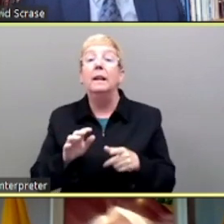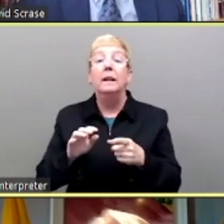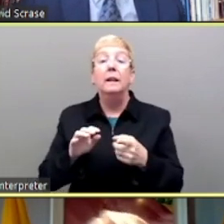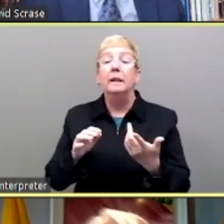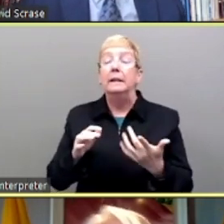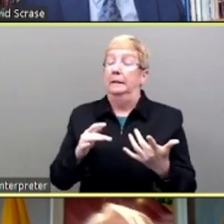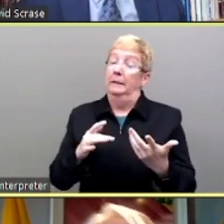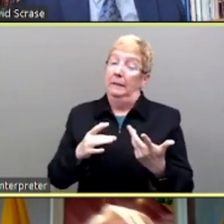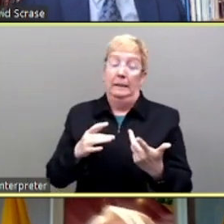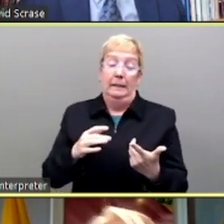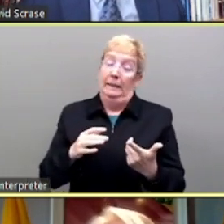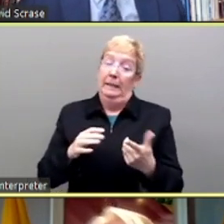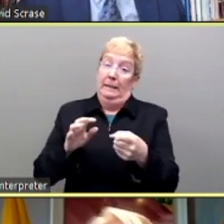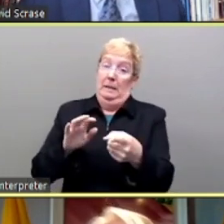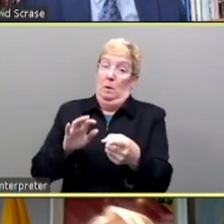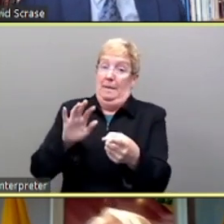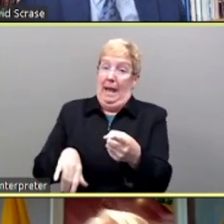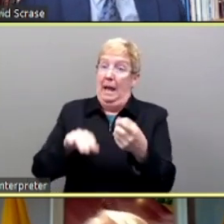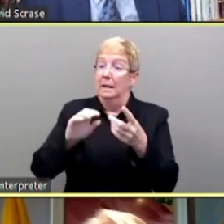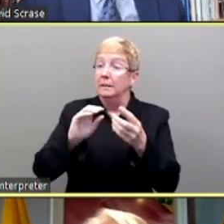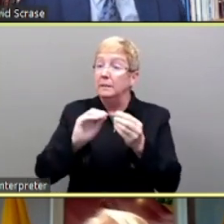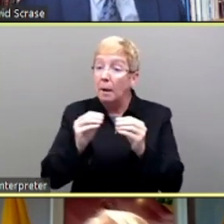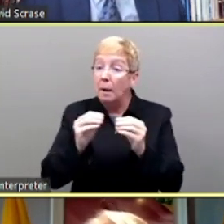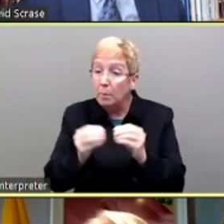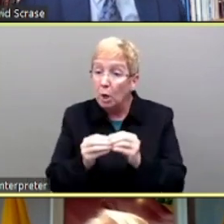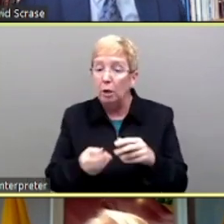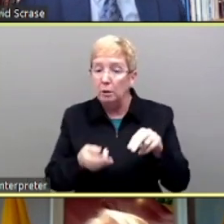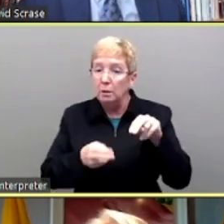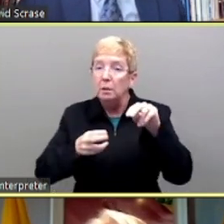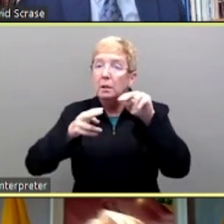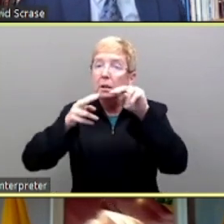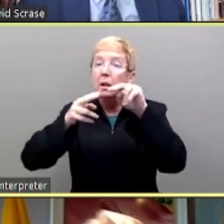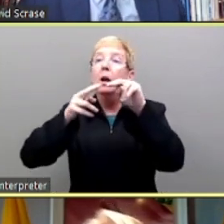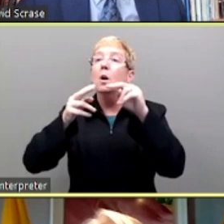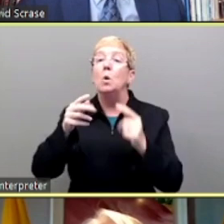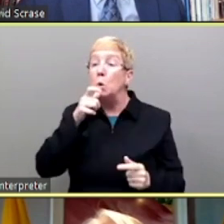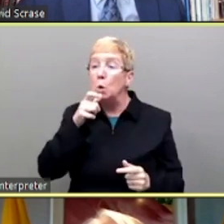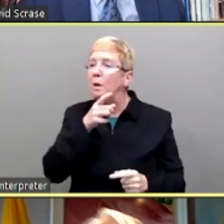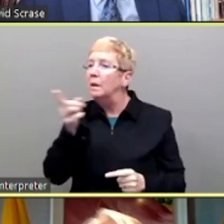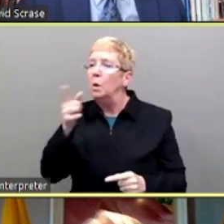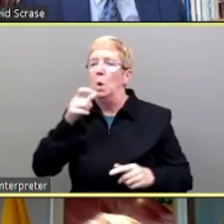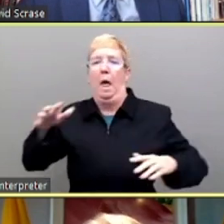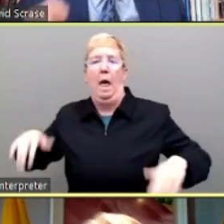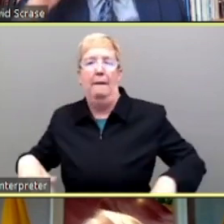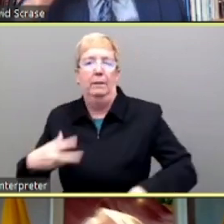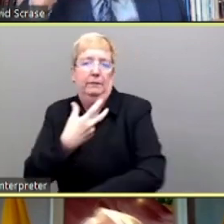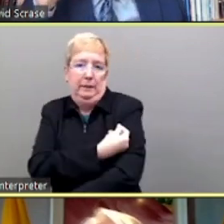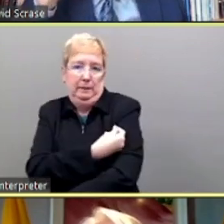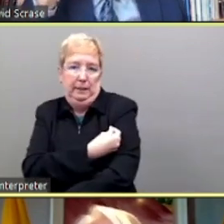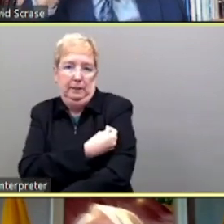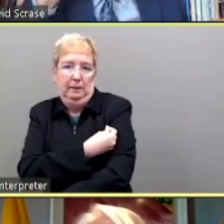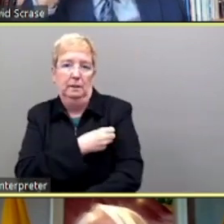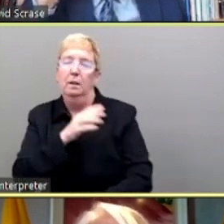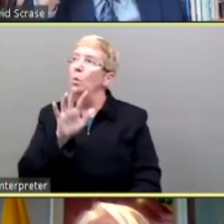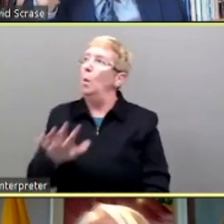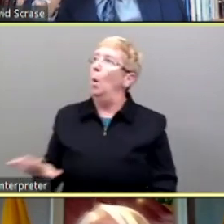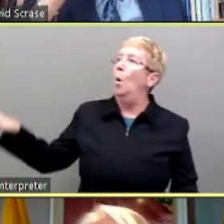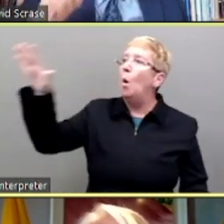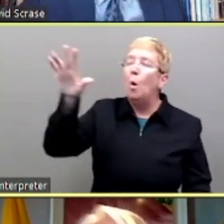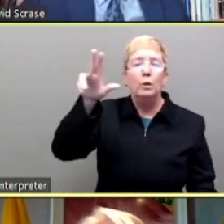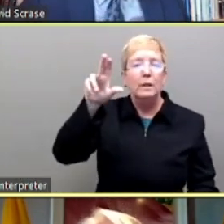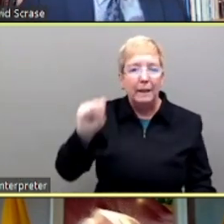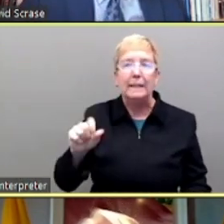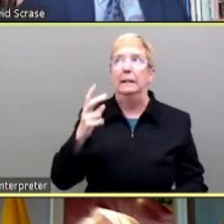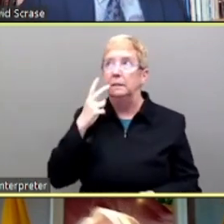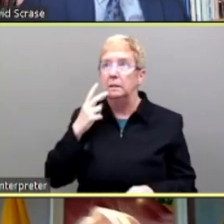not entirely driven, by an unvaccinated population, that the entire country is seeing these